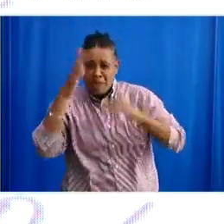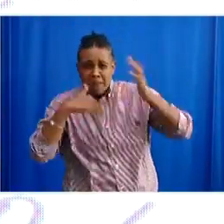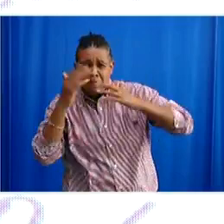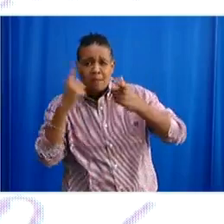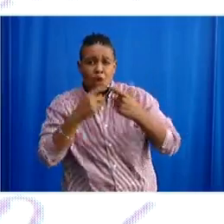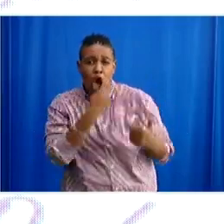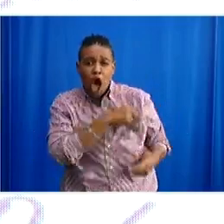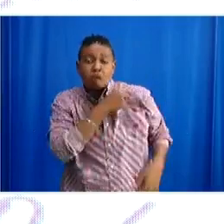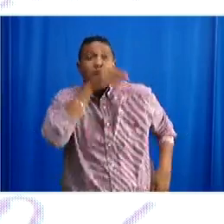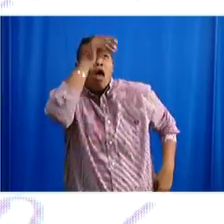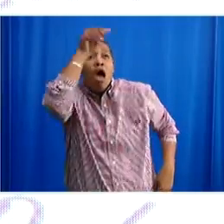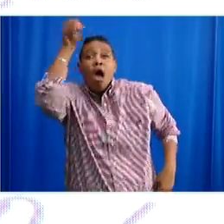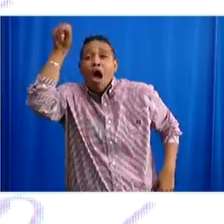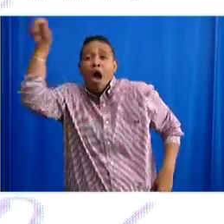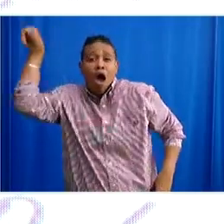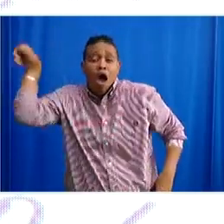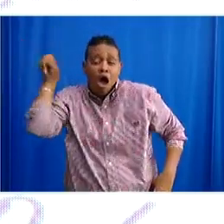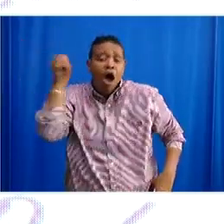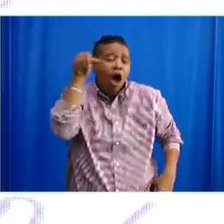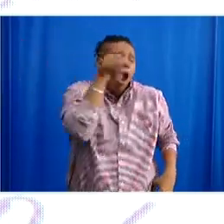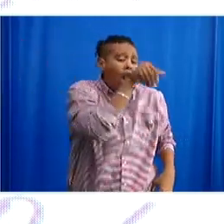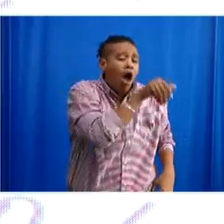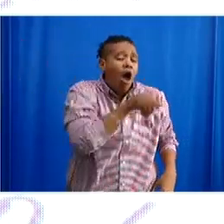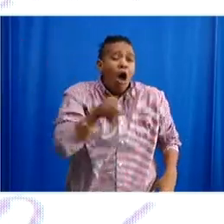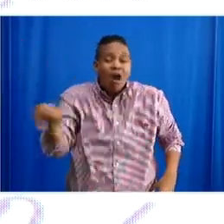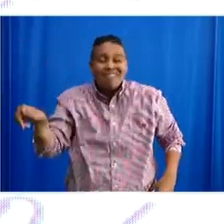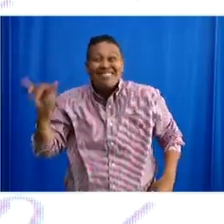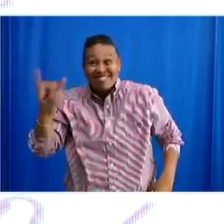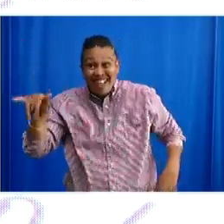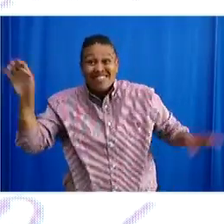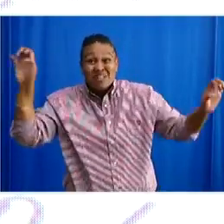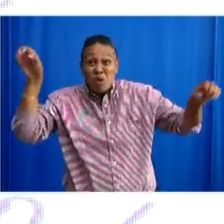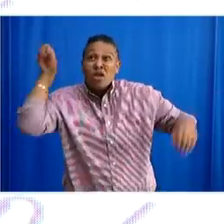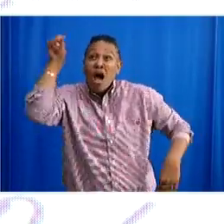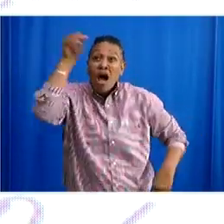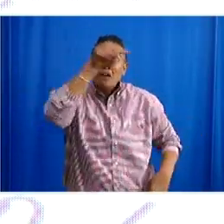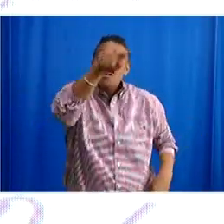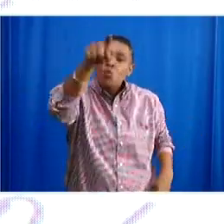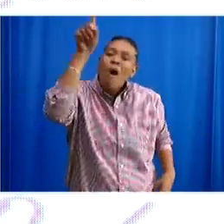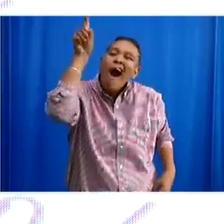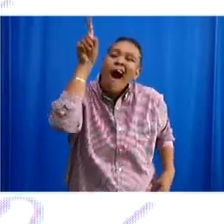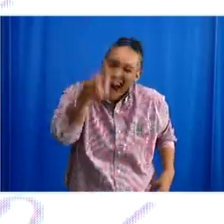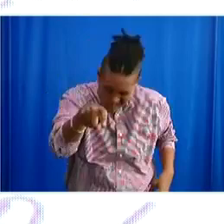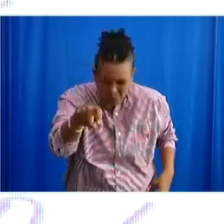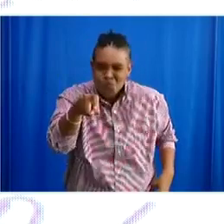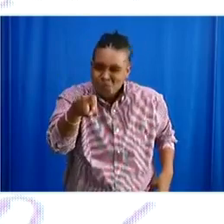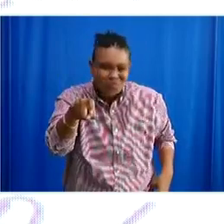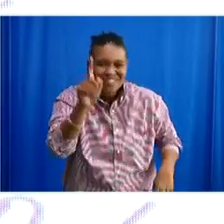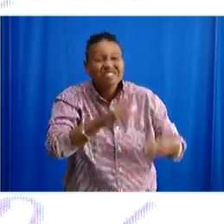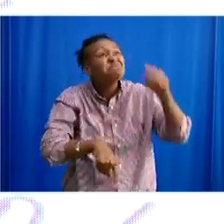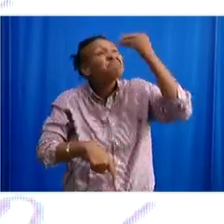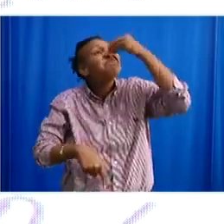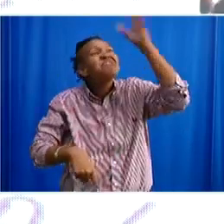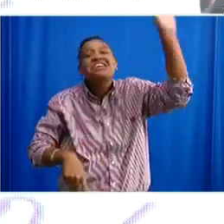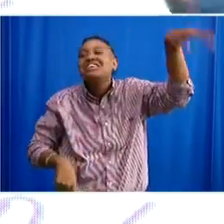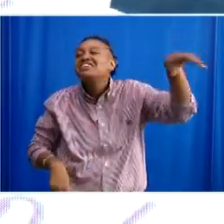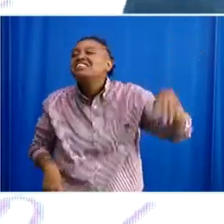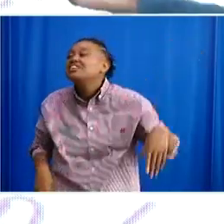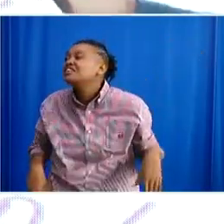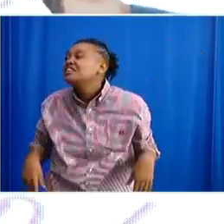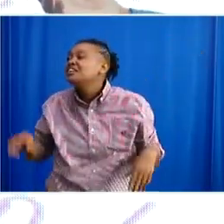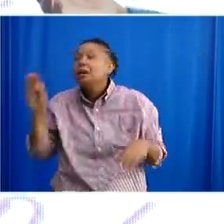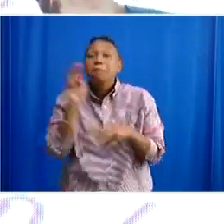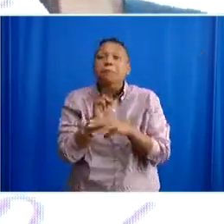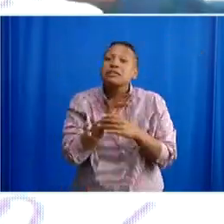emergency expenses which, in a natural disaster, you have to. You come to me as Minister of Finance, I have